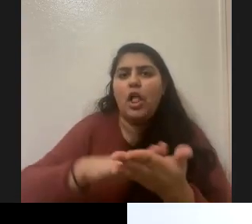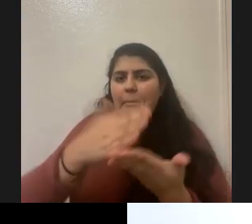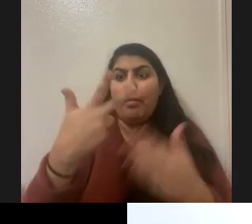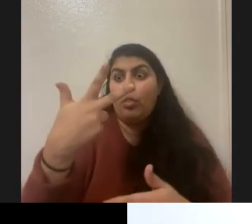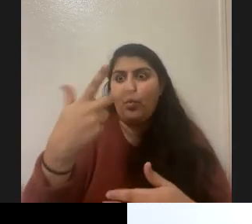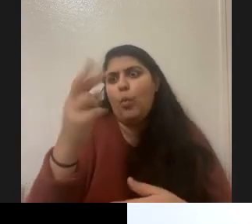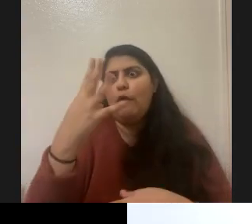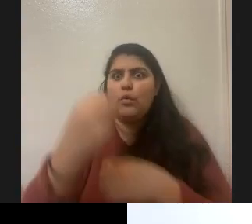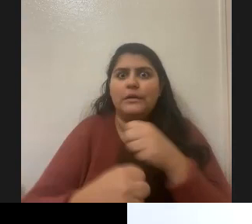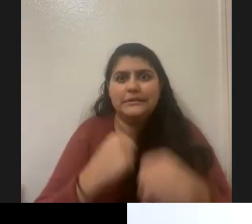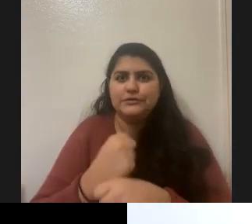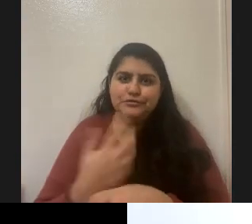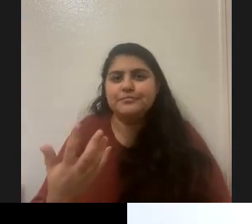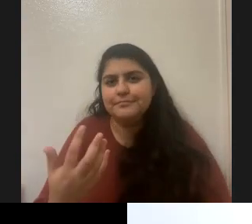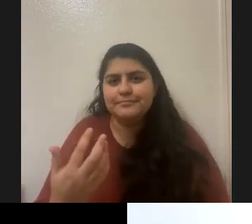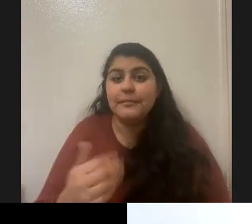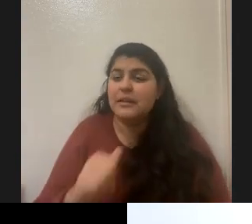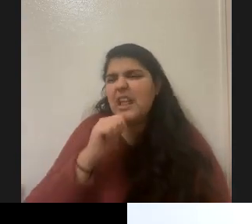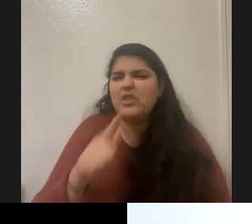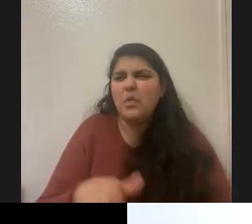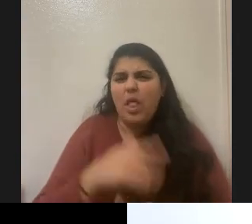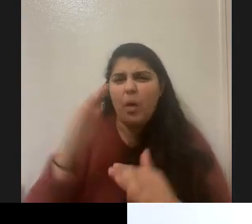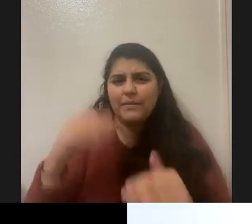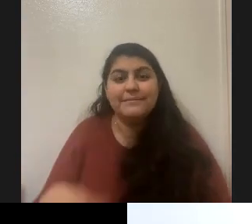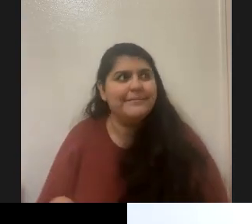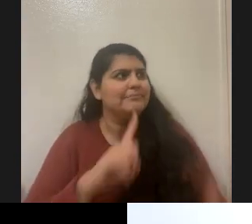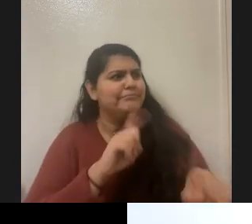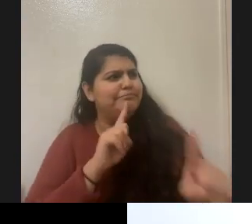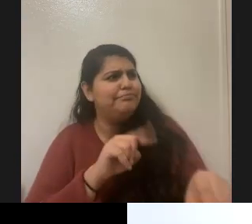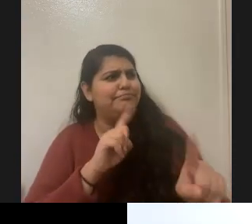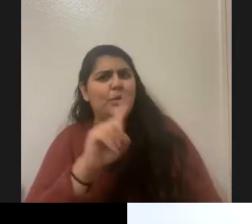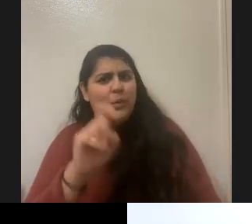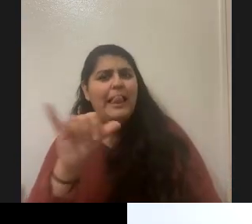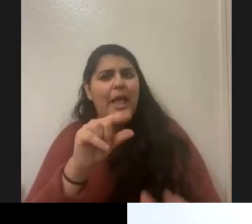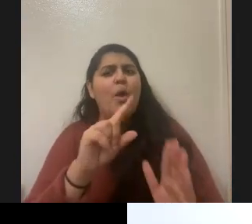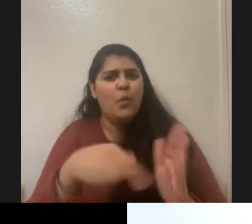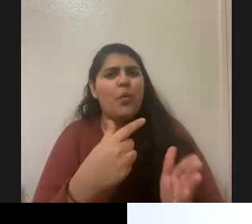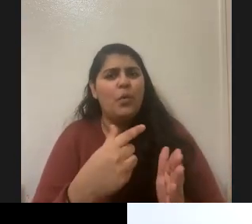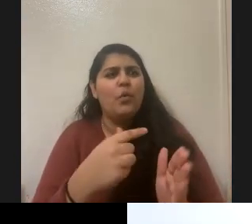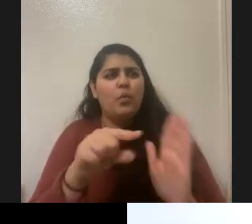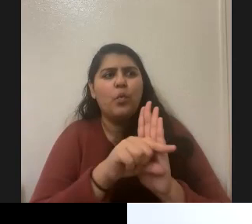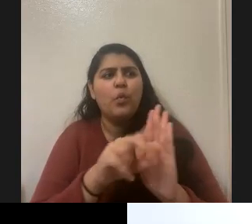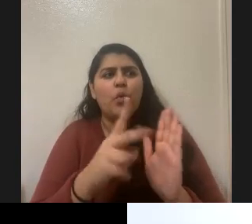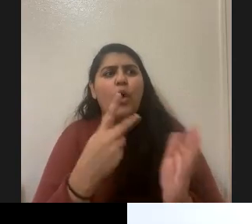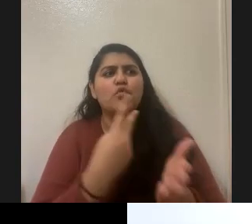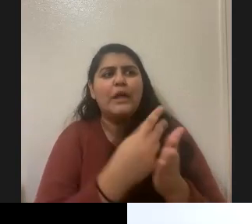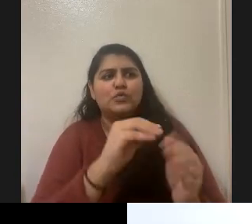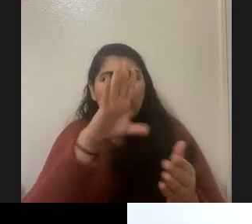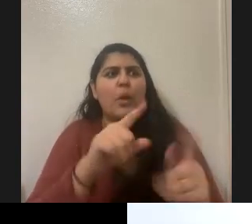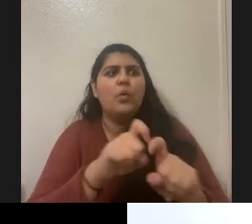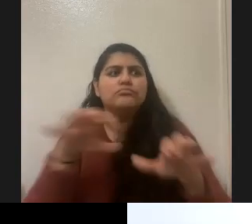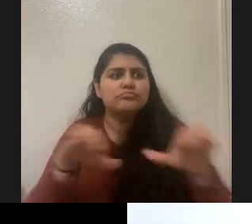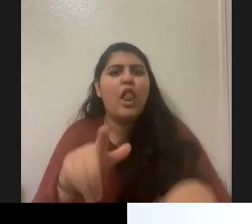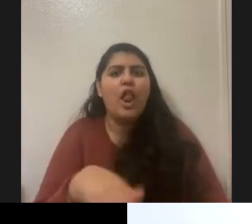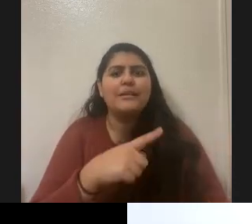3, maybe 4 years, hopefully not too long. Yeah, you're answering these questions like a grad student who's been doing it for a lot longer. Oh no, I'm First just year a grad first